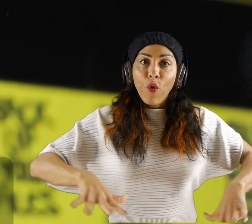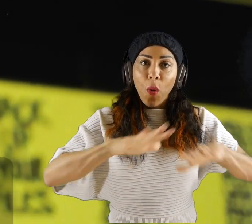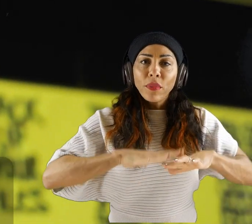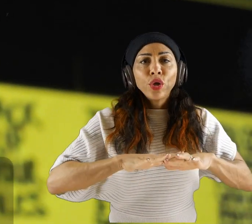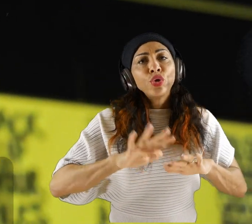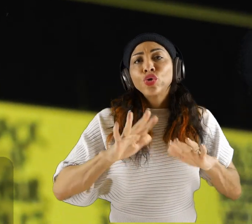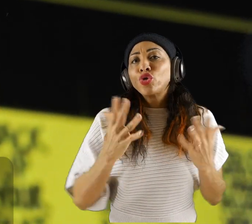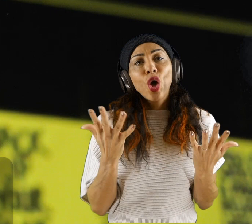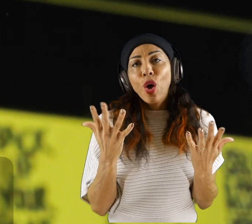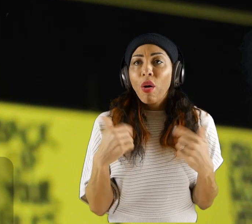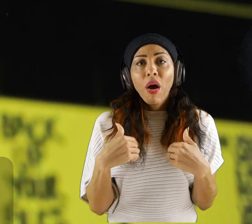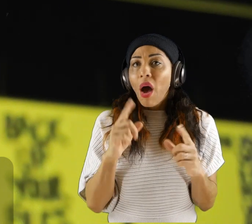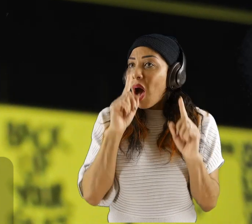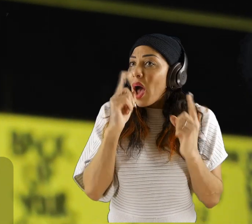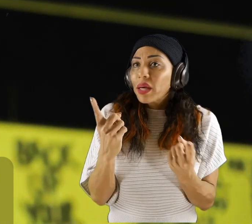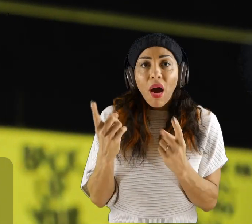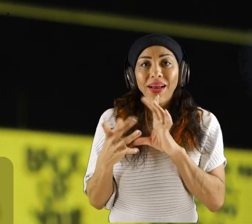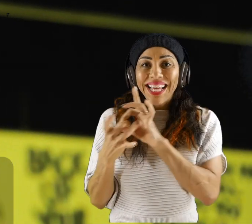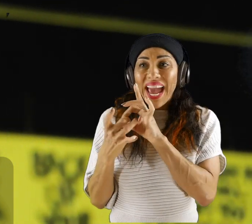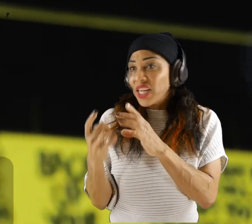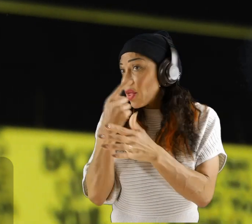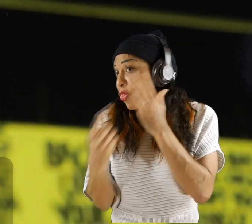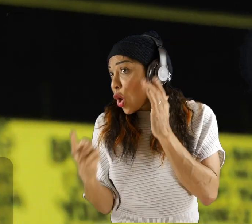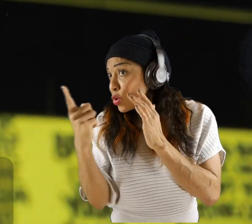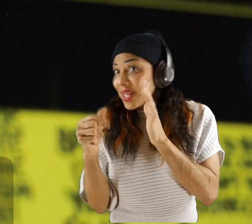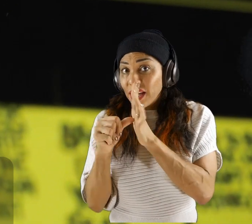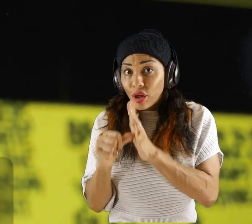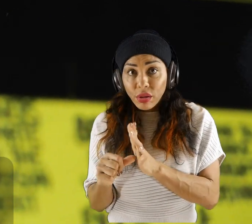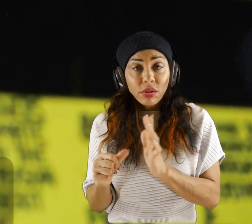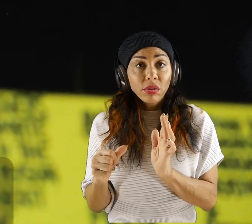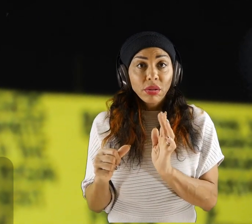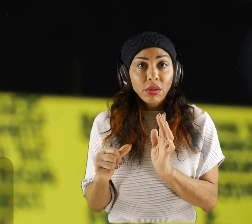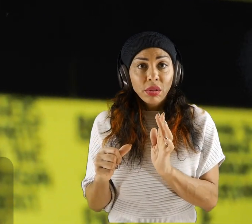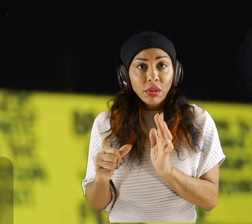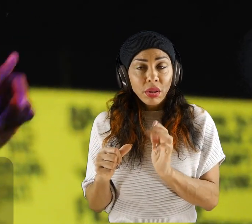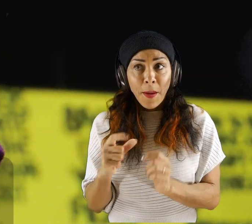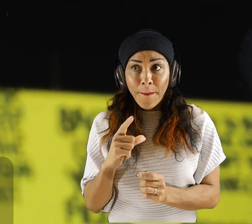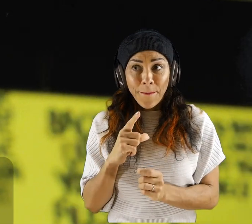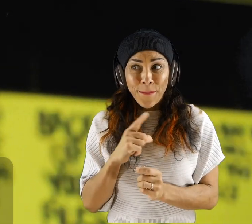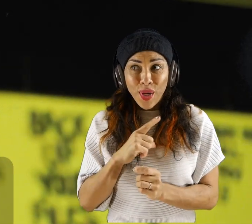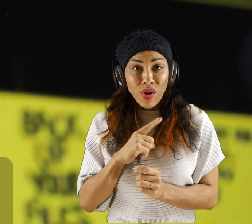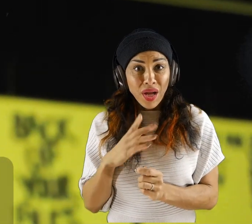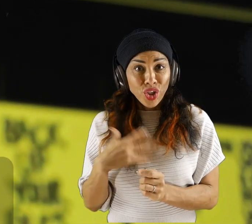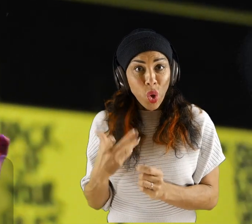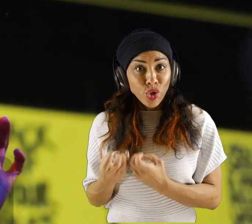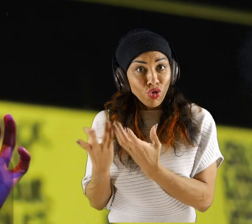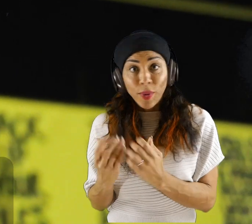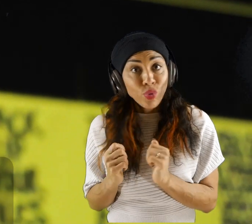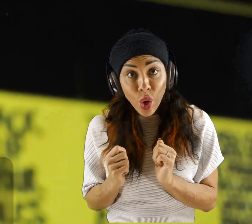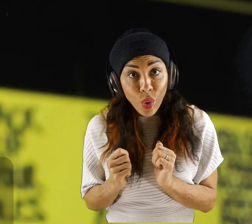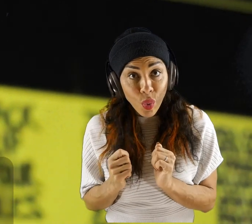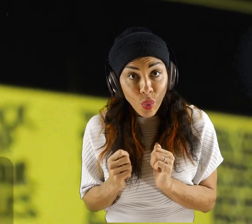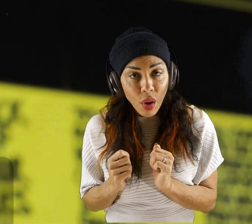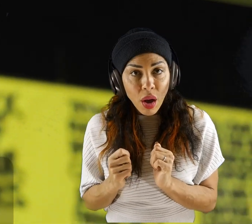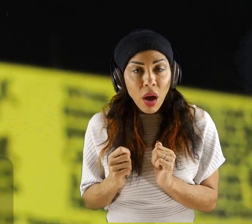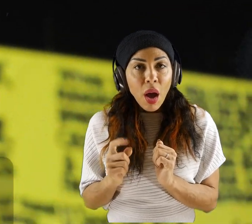engage in other issues, not because I don't have opinions on them, because I don't want to contribute to a point of view. It's like I feel